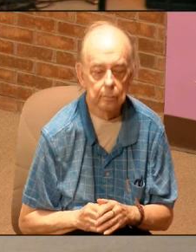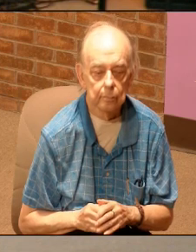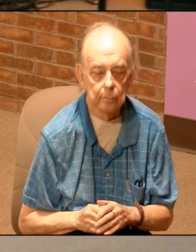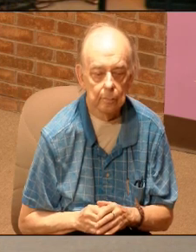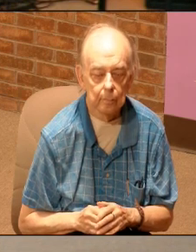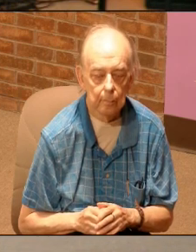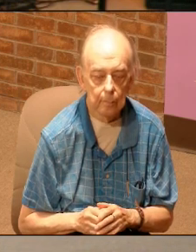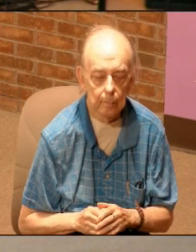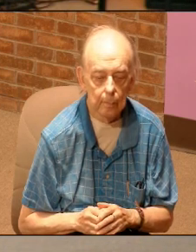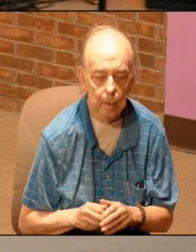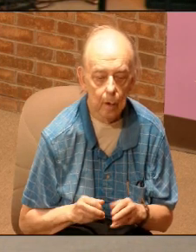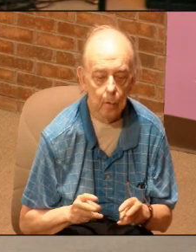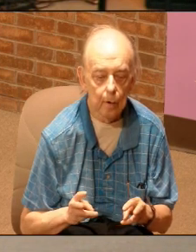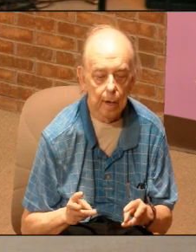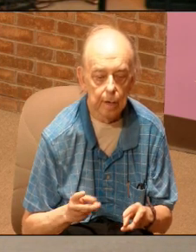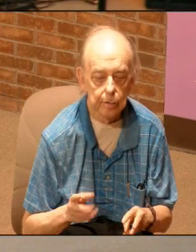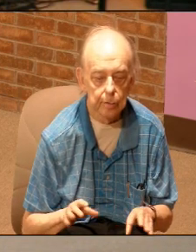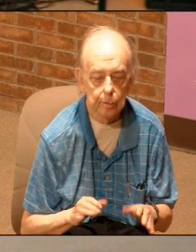ways to do it.